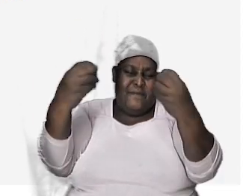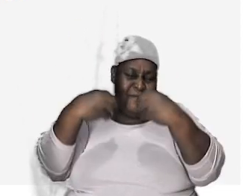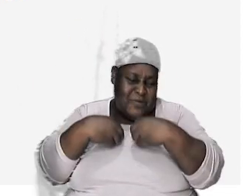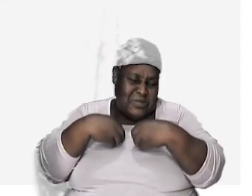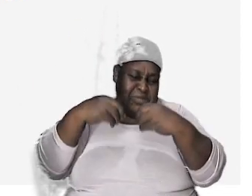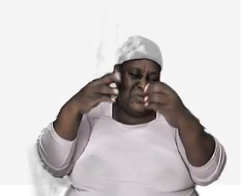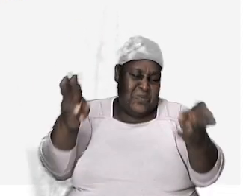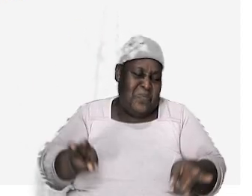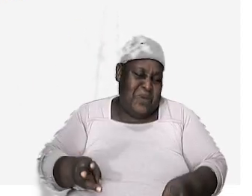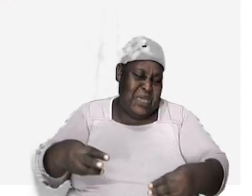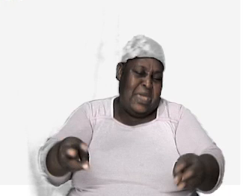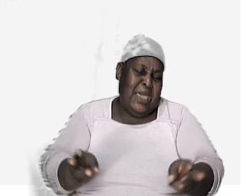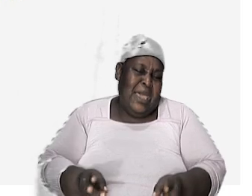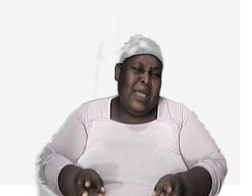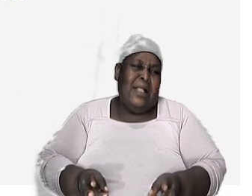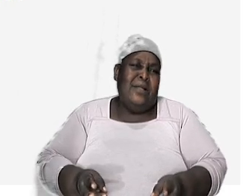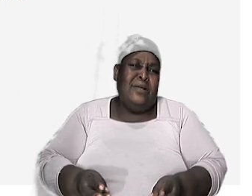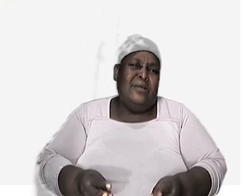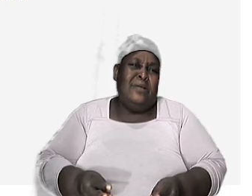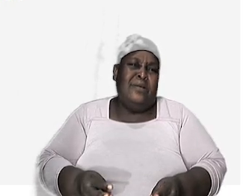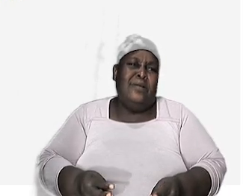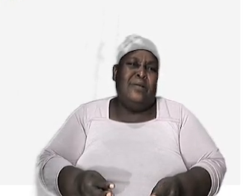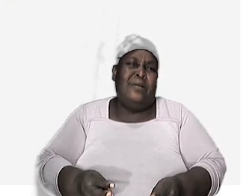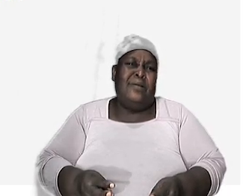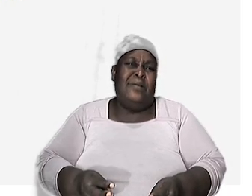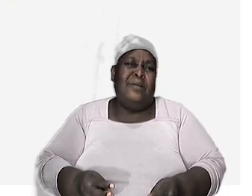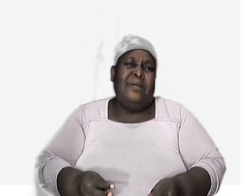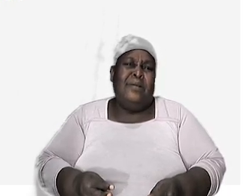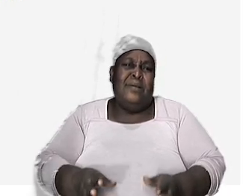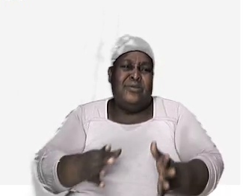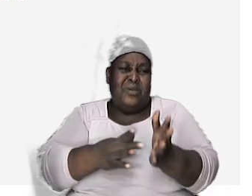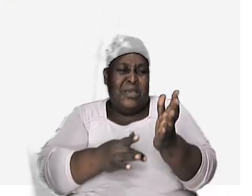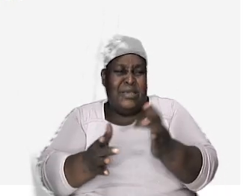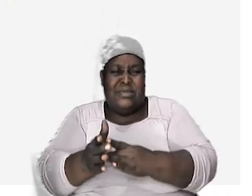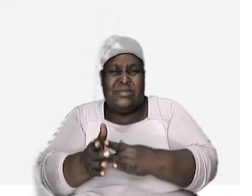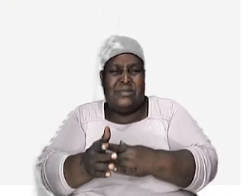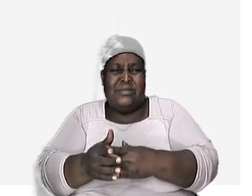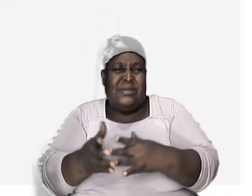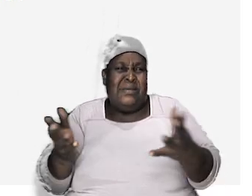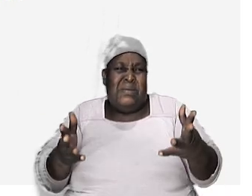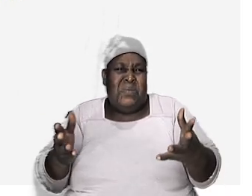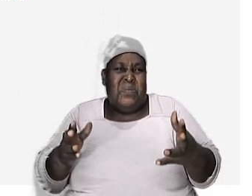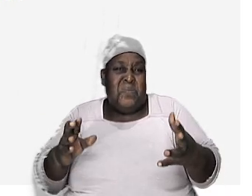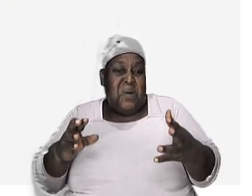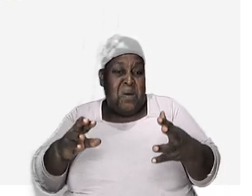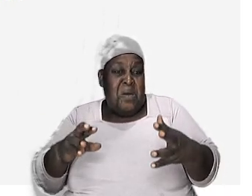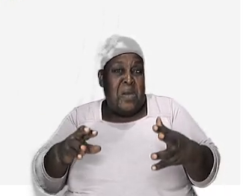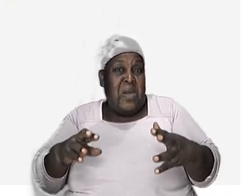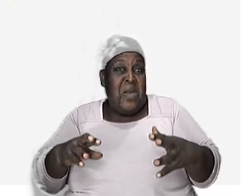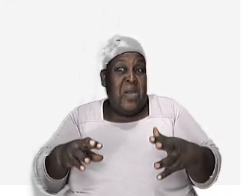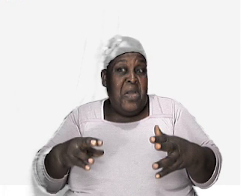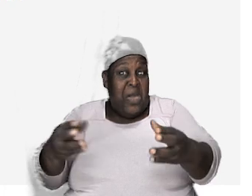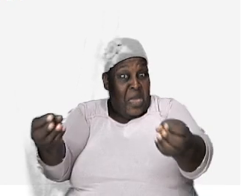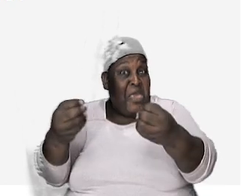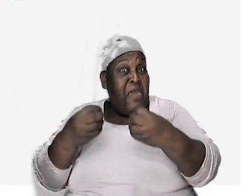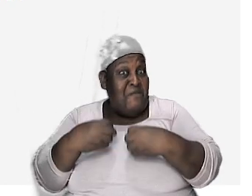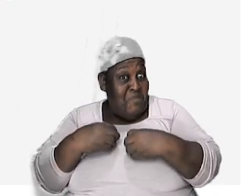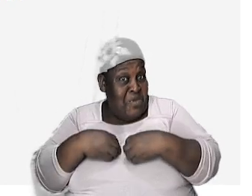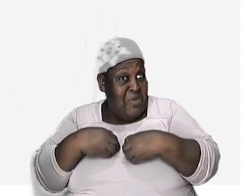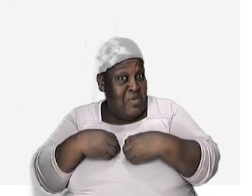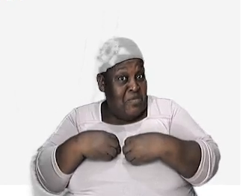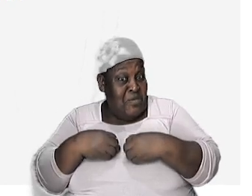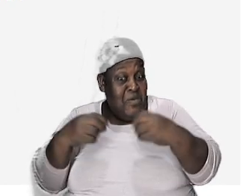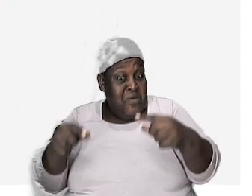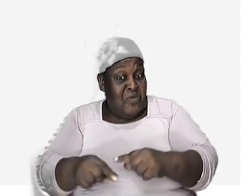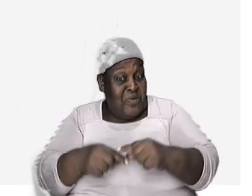his children and his cattle? So she was saying, Jesus, what you offer me, you tell me, say, is greater than what I can get from this